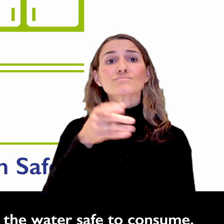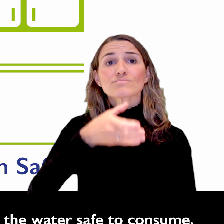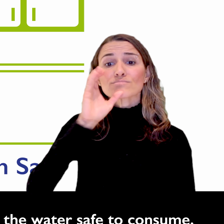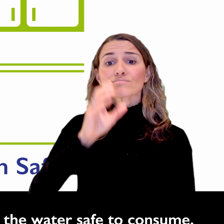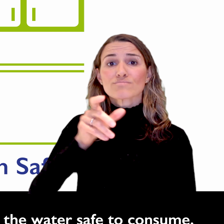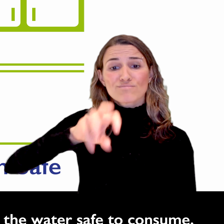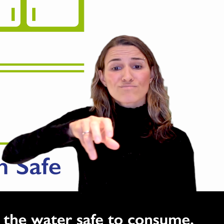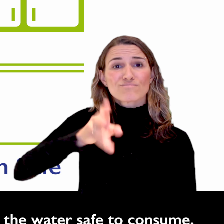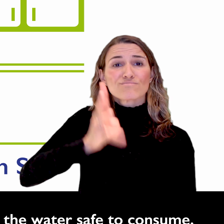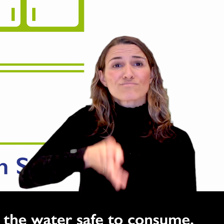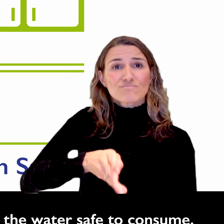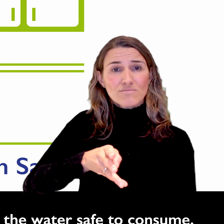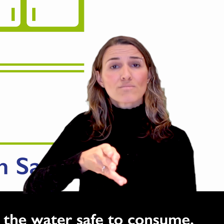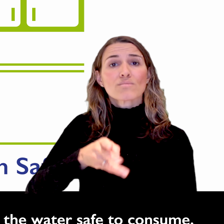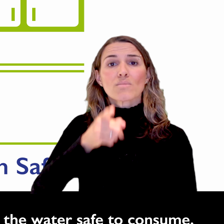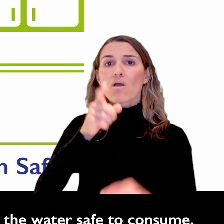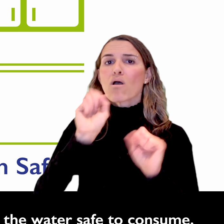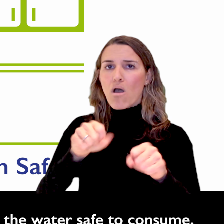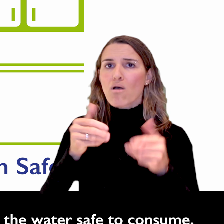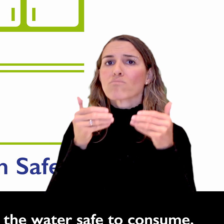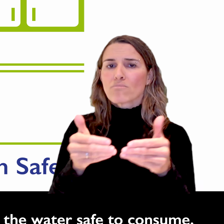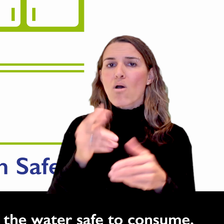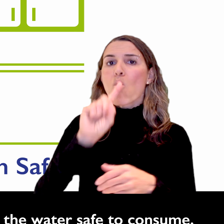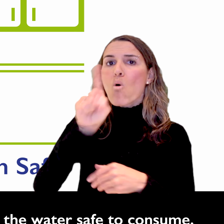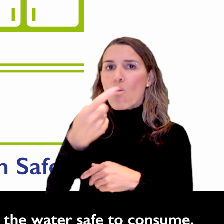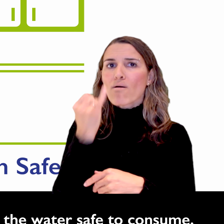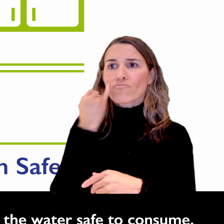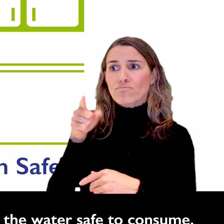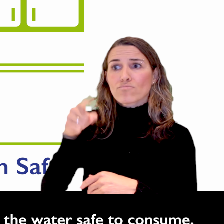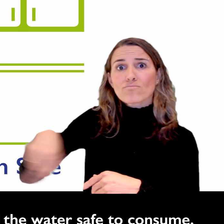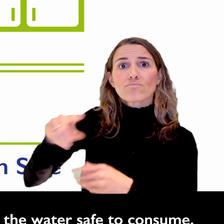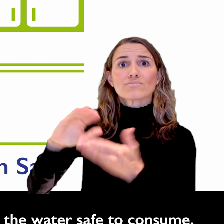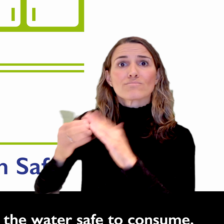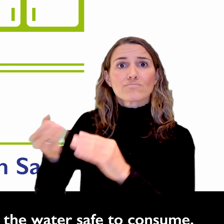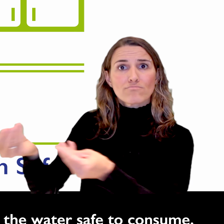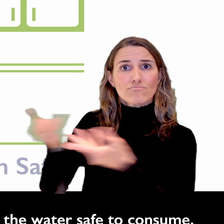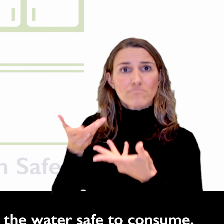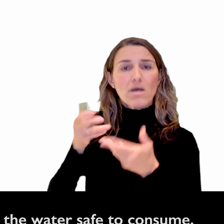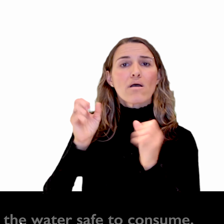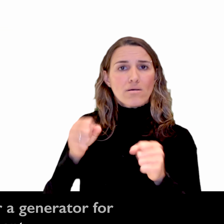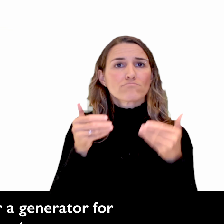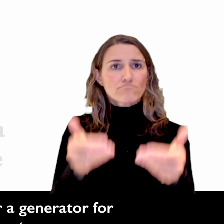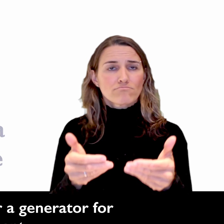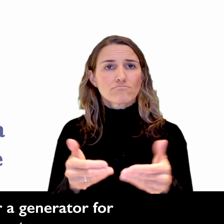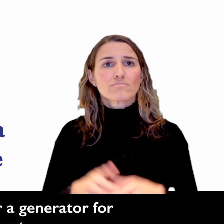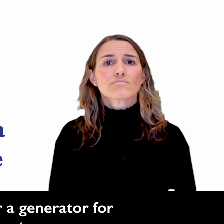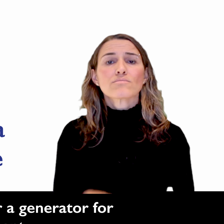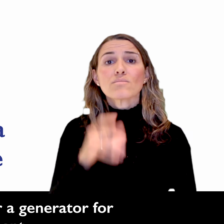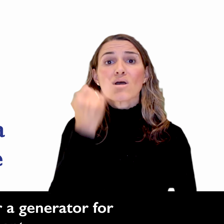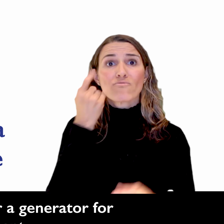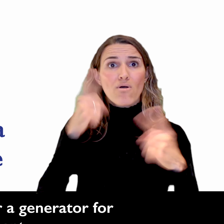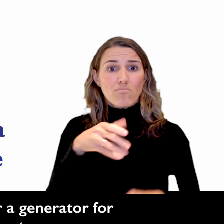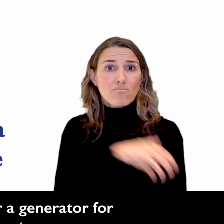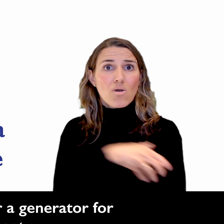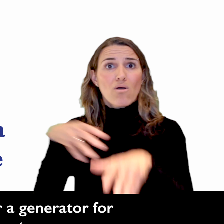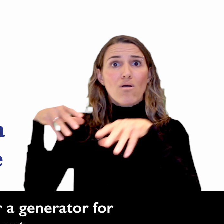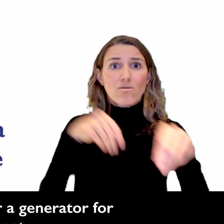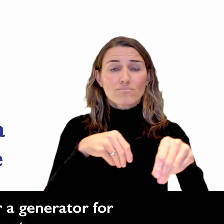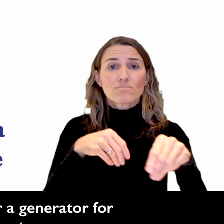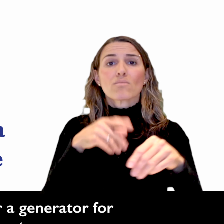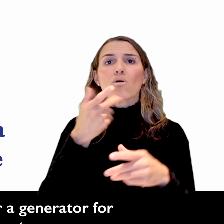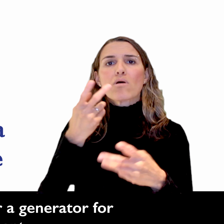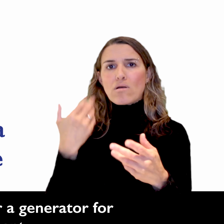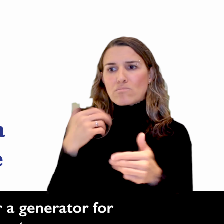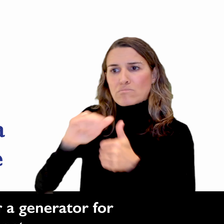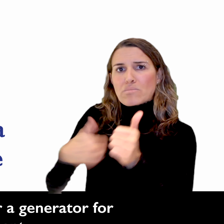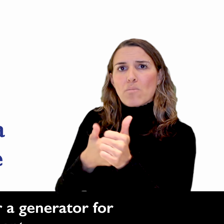Only drink tap water after an authority has deemed the water safe to consume. If you lose power, have